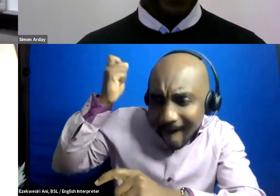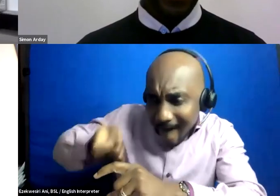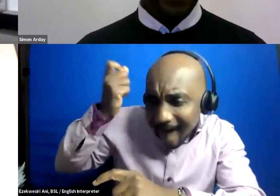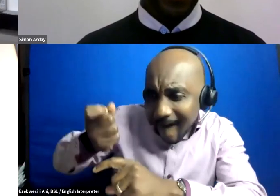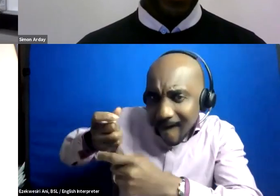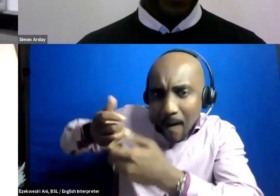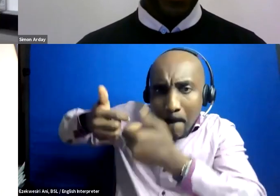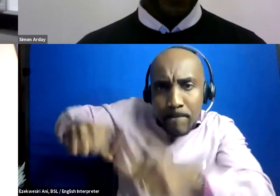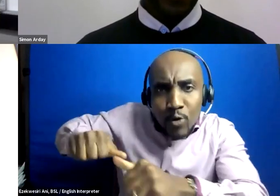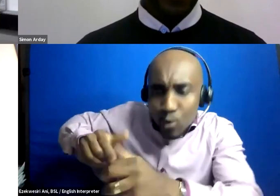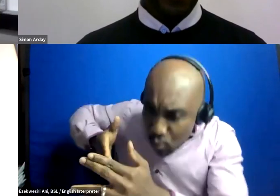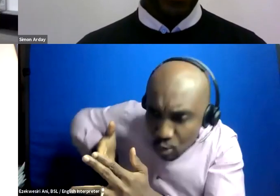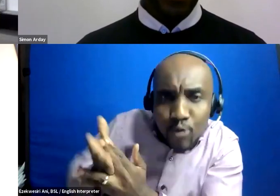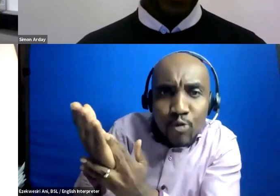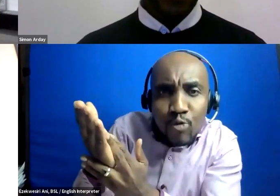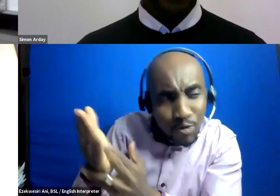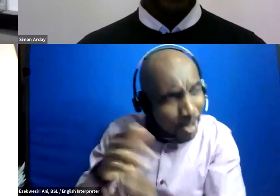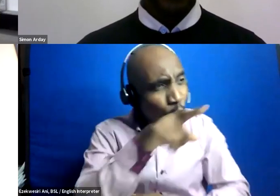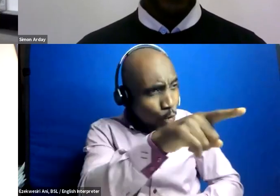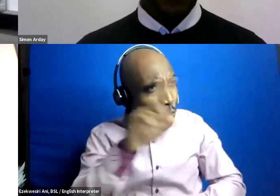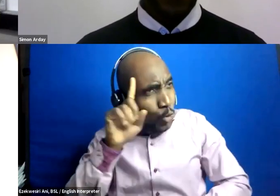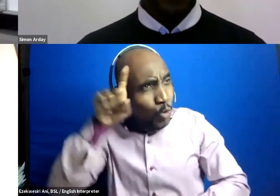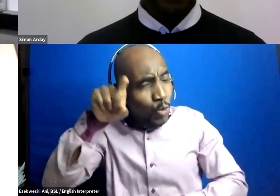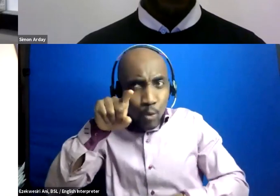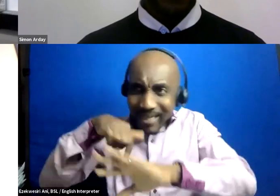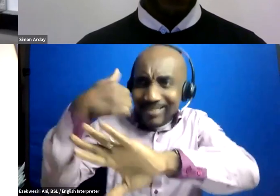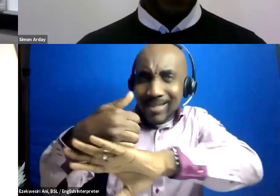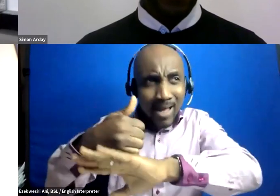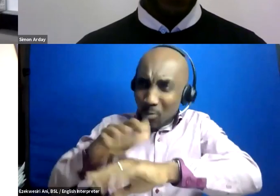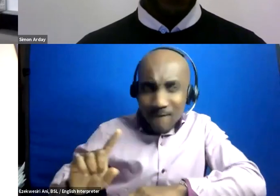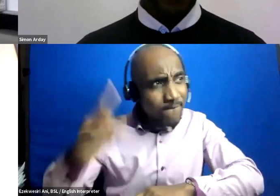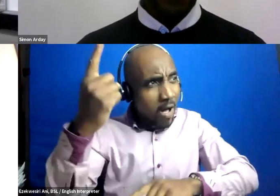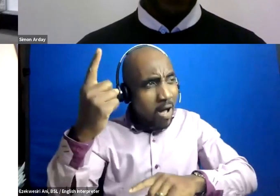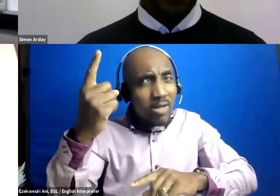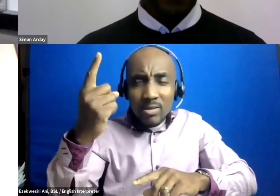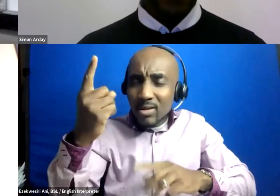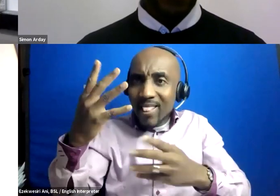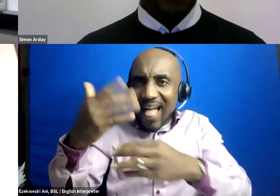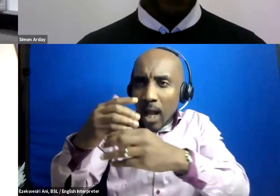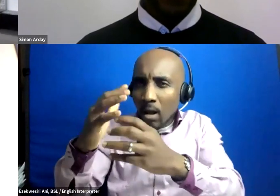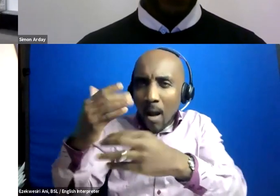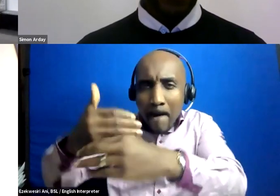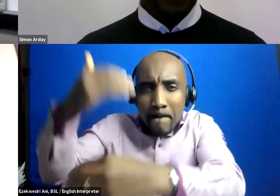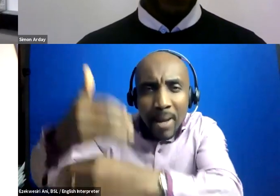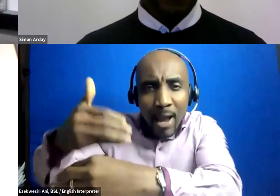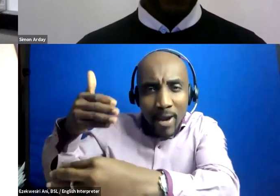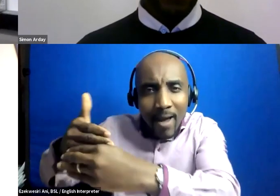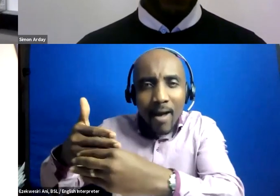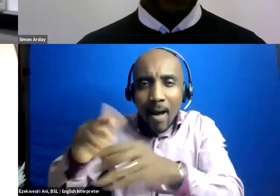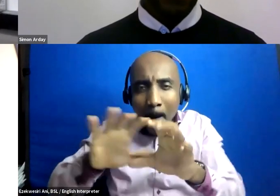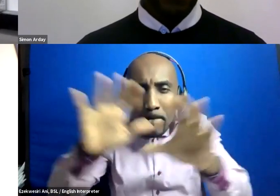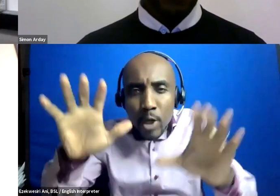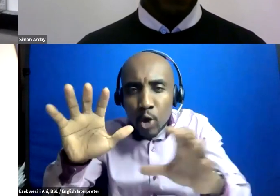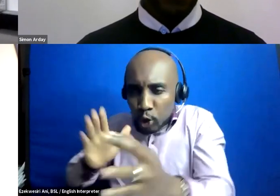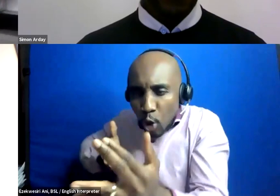there in these untrodden paths. You're hacking away at these huge bushes and kind of cutting a